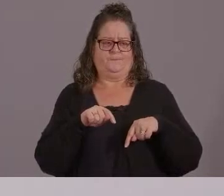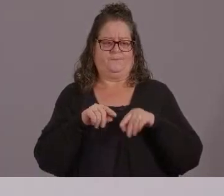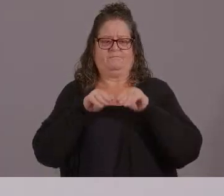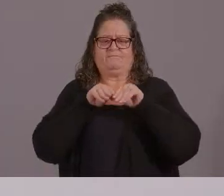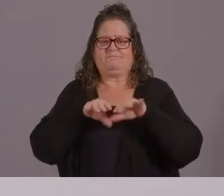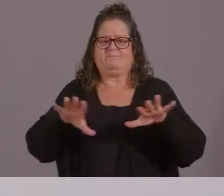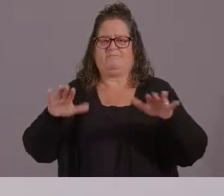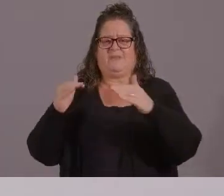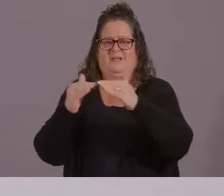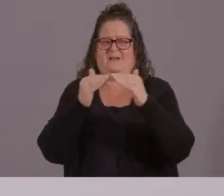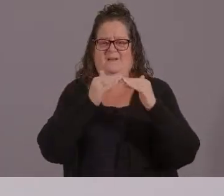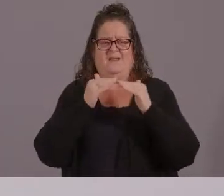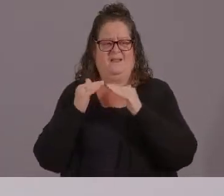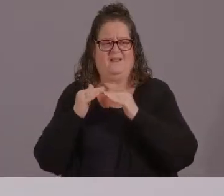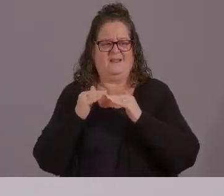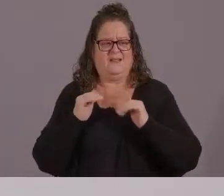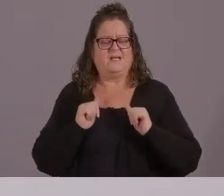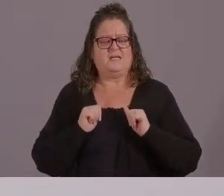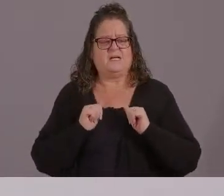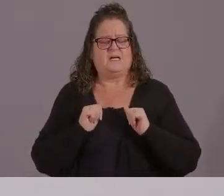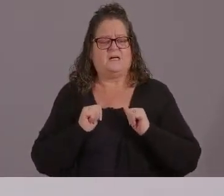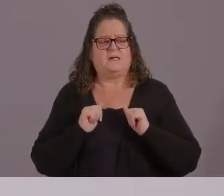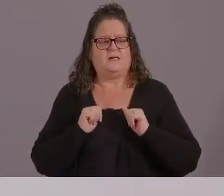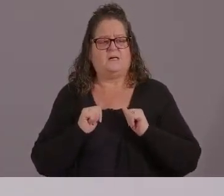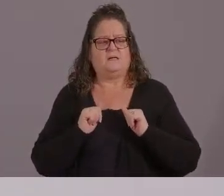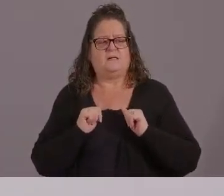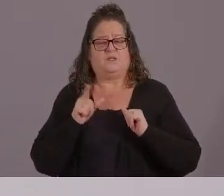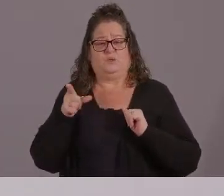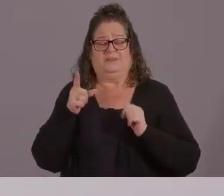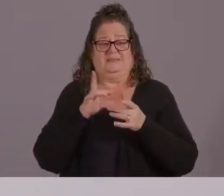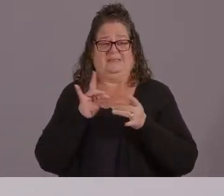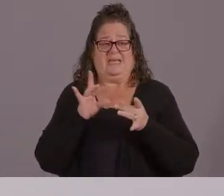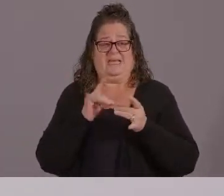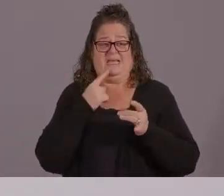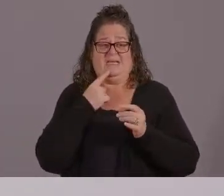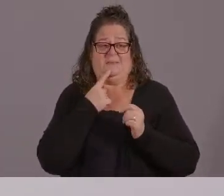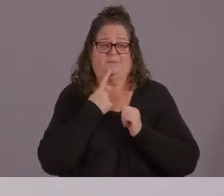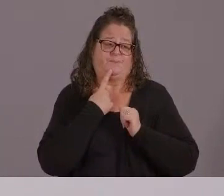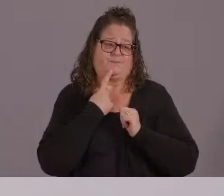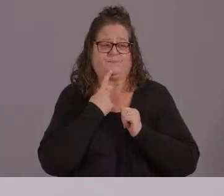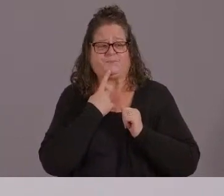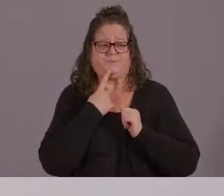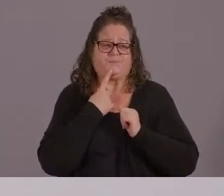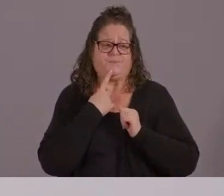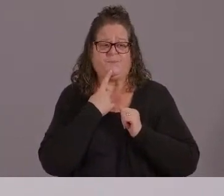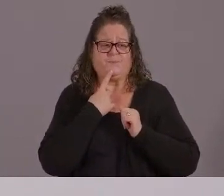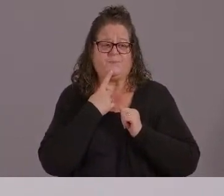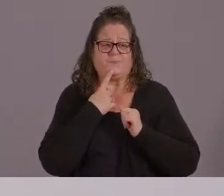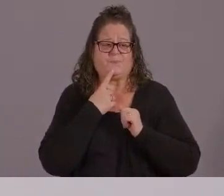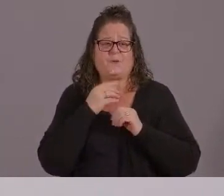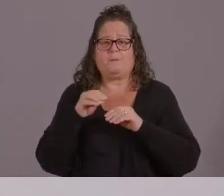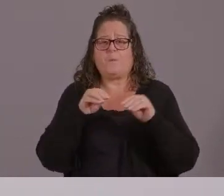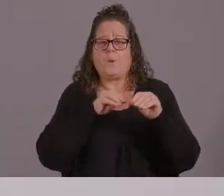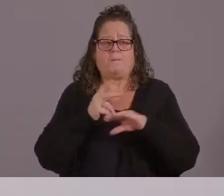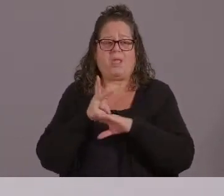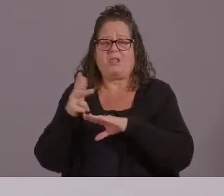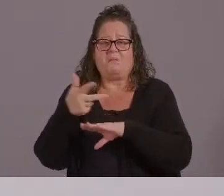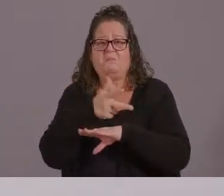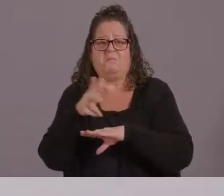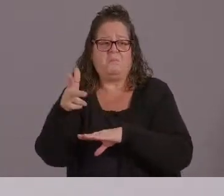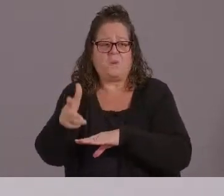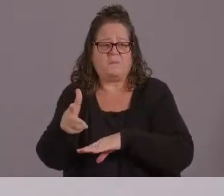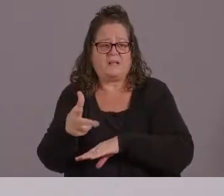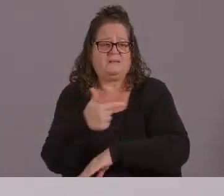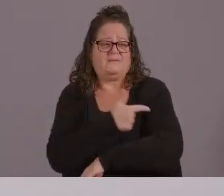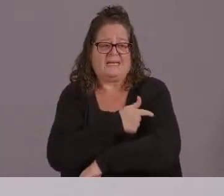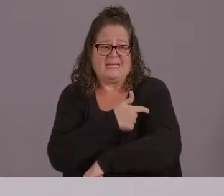last couple months about the state's efforts to get mobile vaccination sites out to communities, particularly for residents and low-income